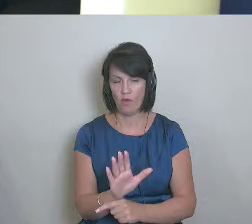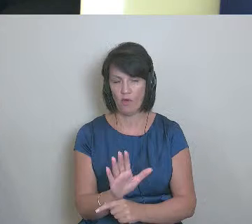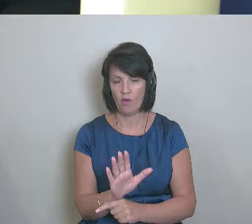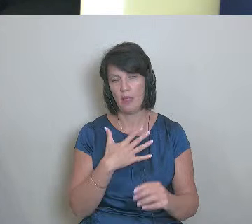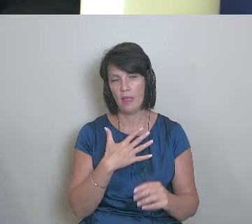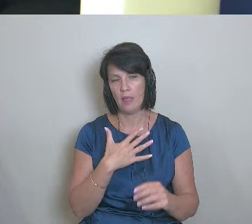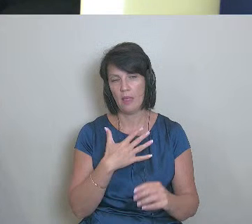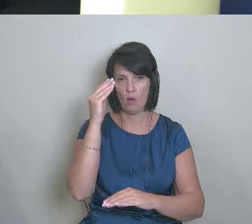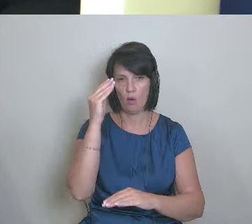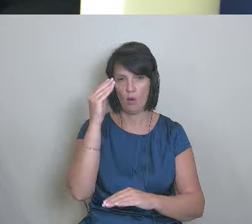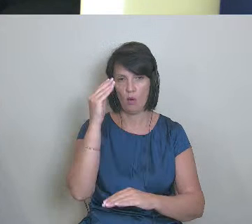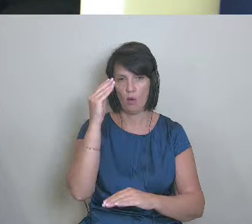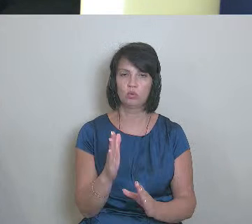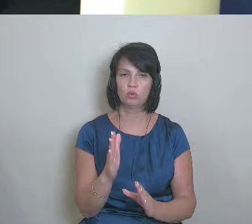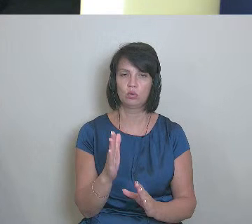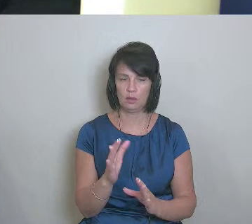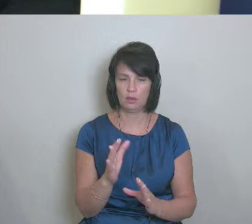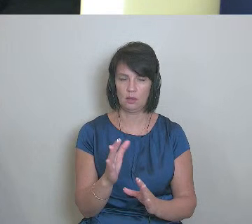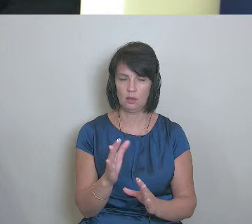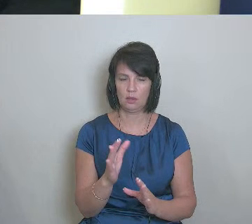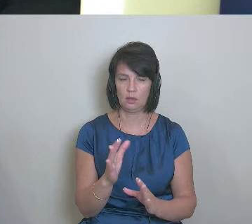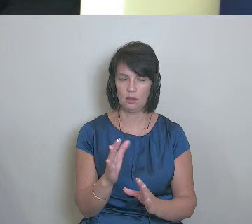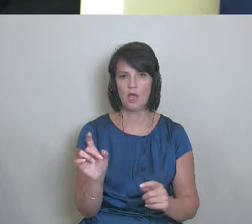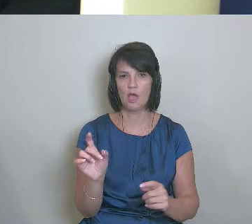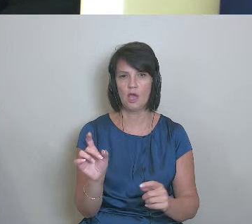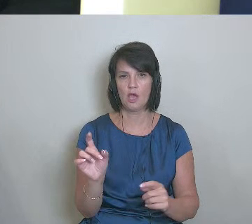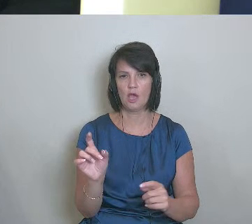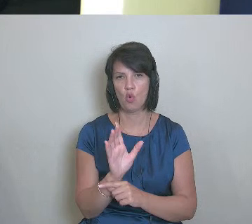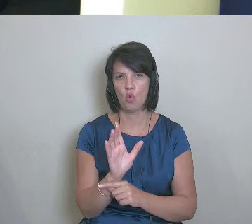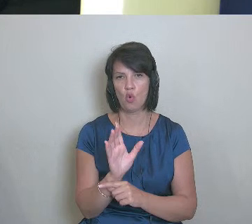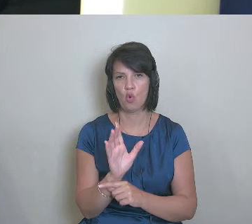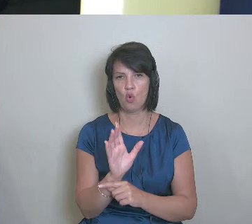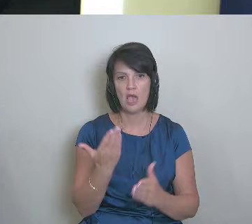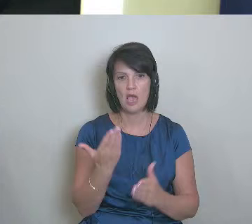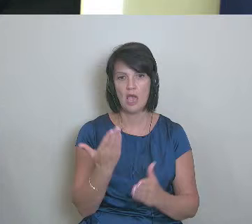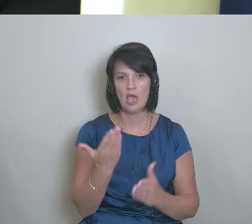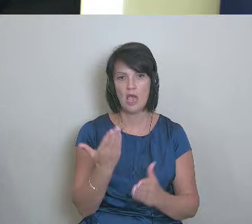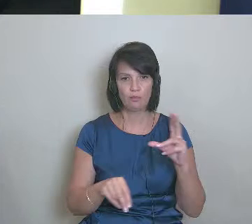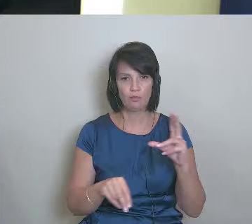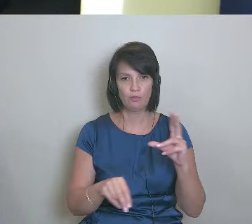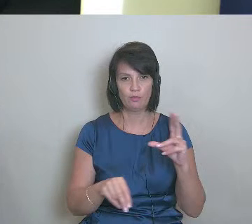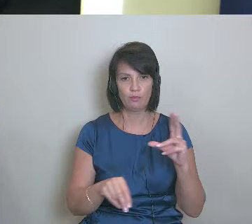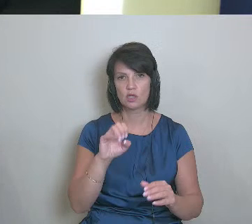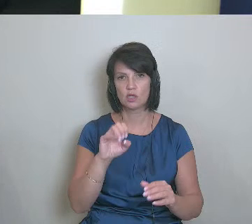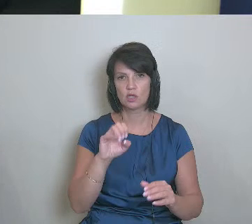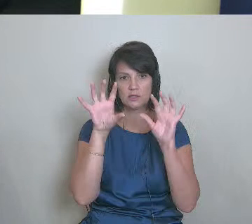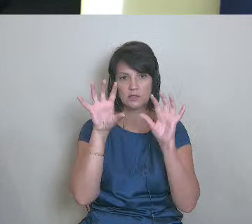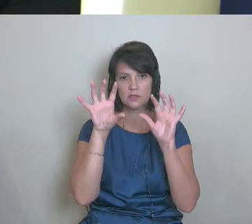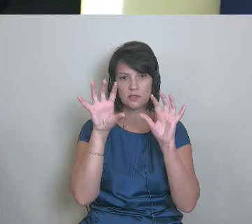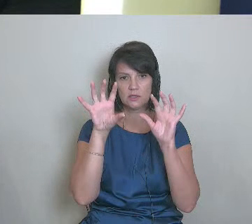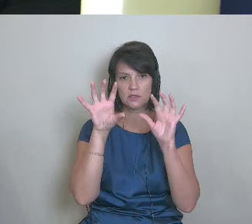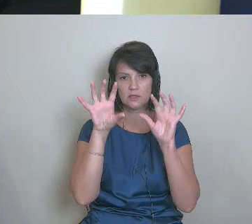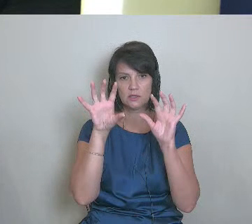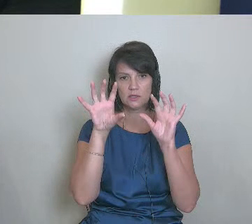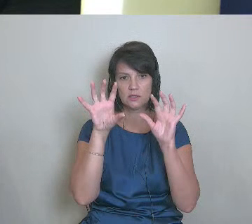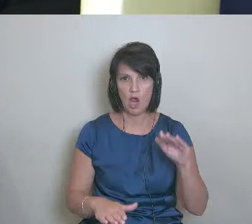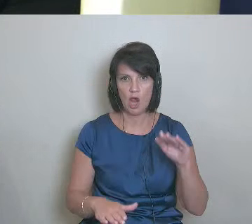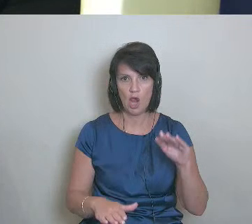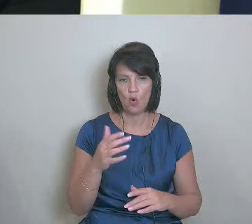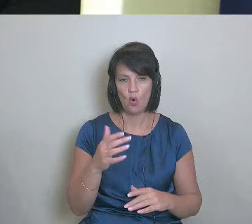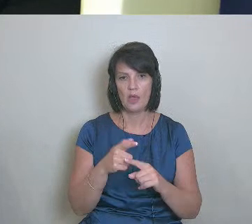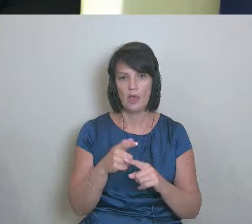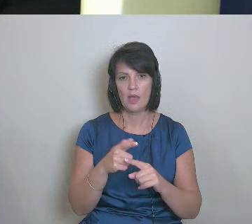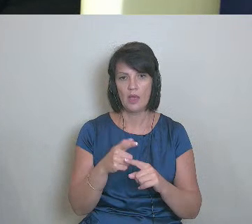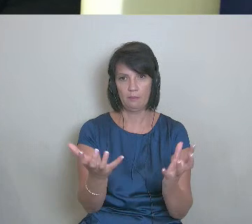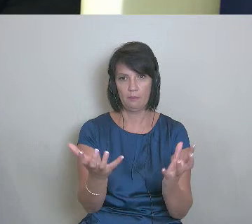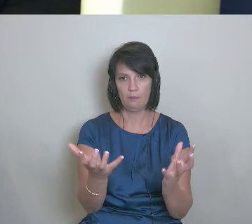it is governed by the law, then there's going to be proper solution. If we expect that it is going